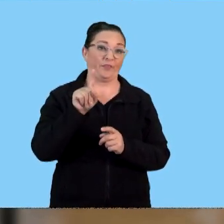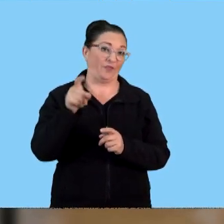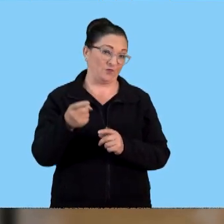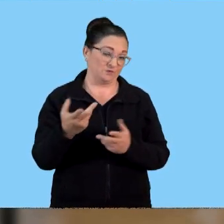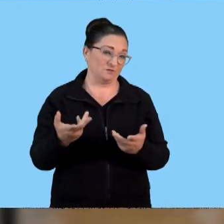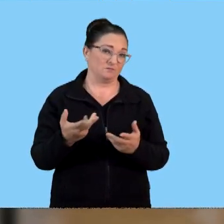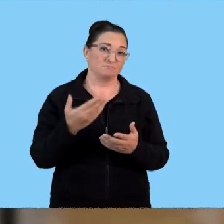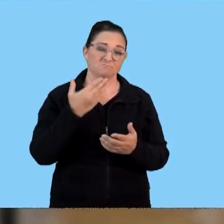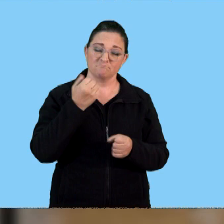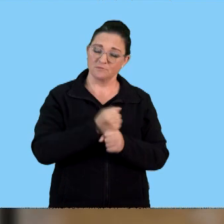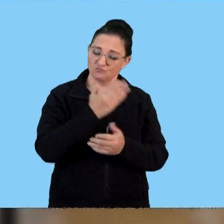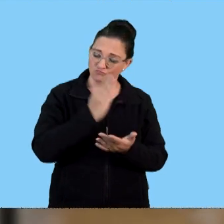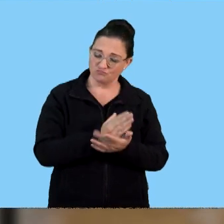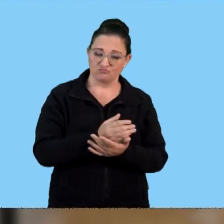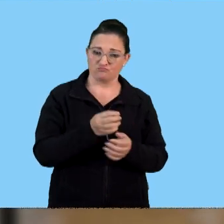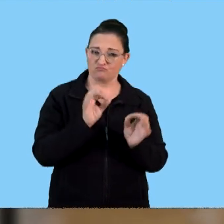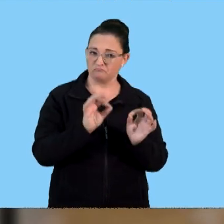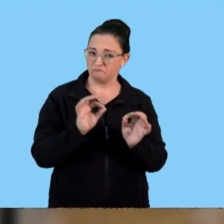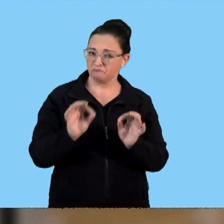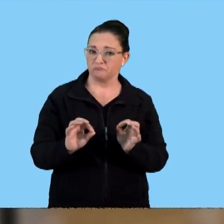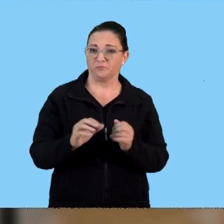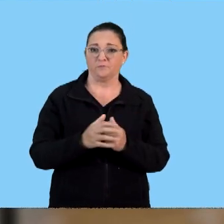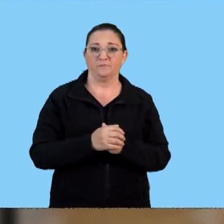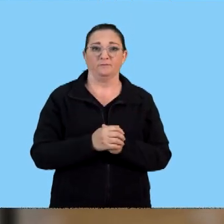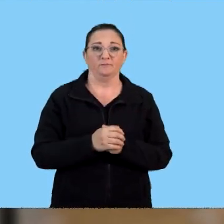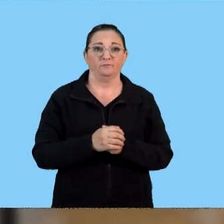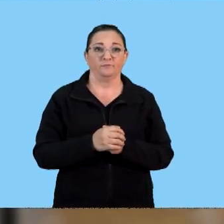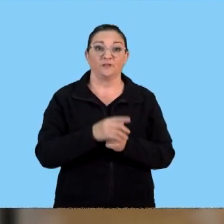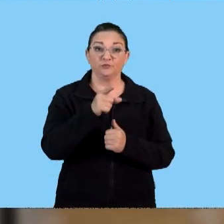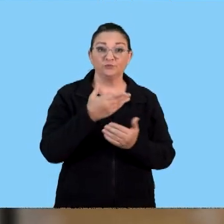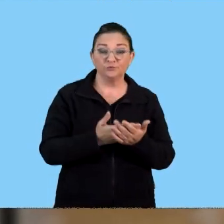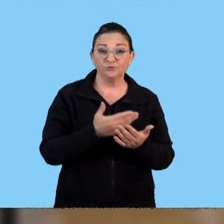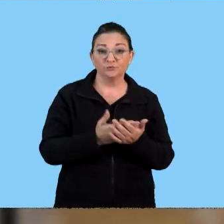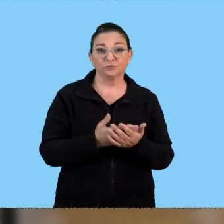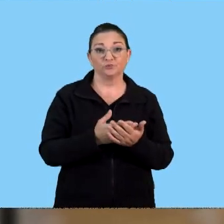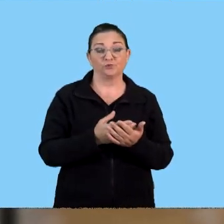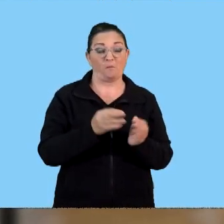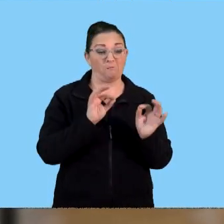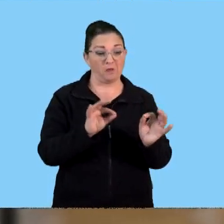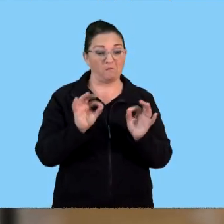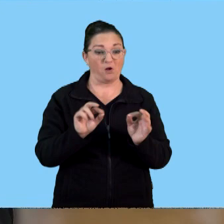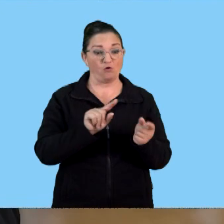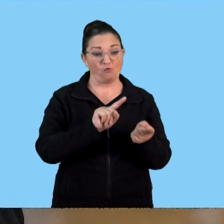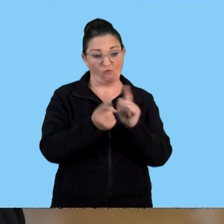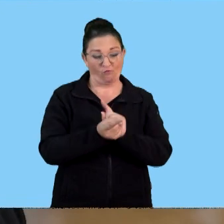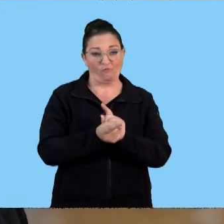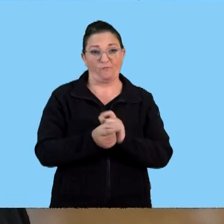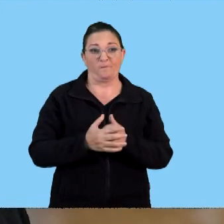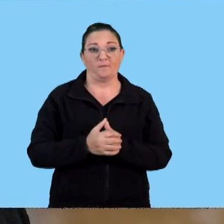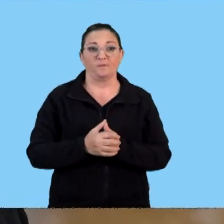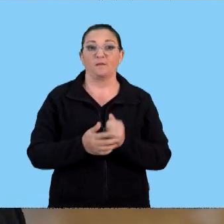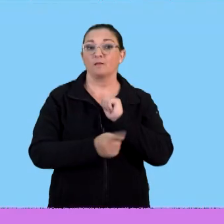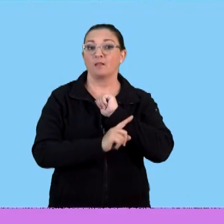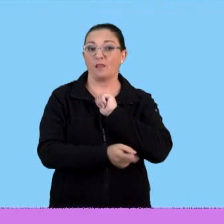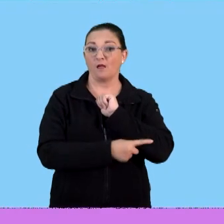conversion factor 1,000. So please make sure you are easy and that you are able to work with the correct conversion